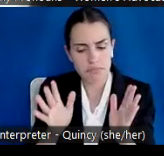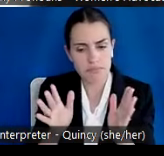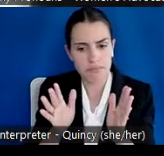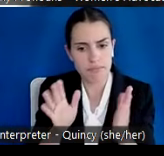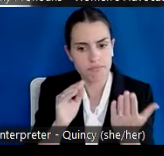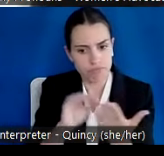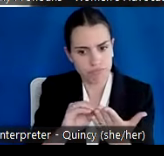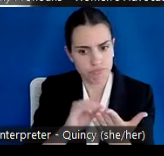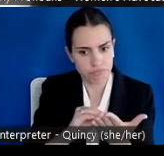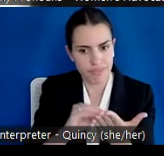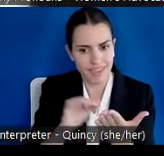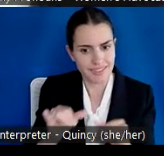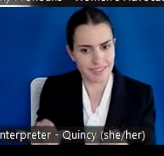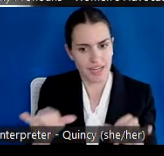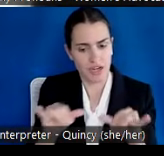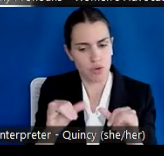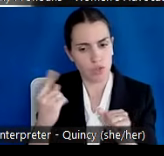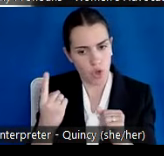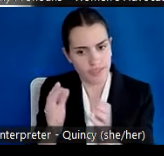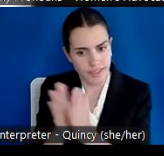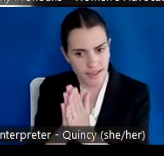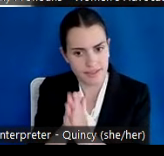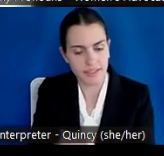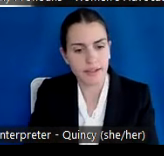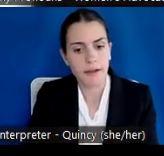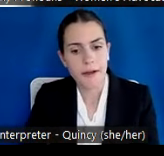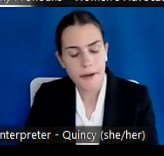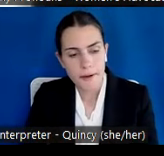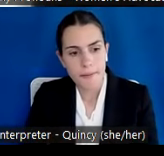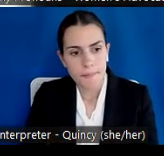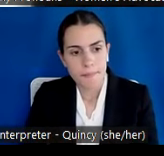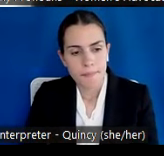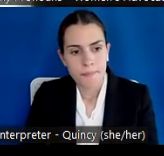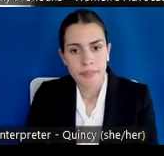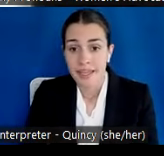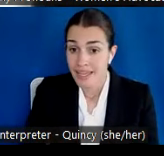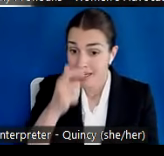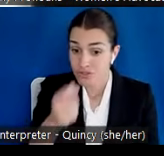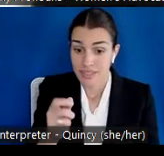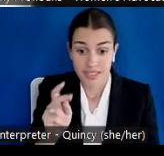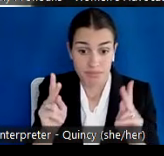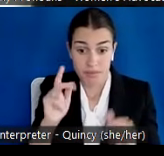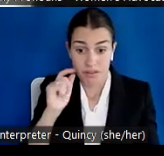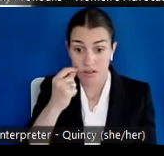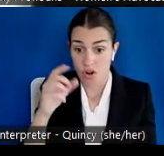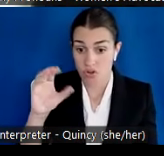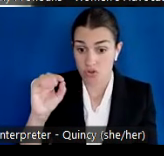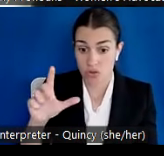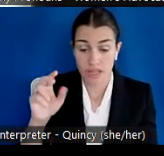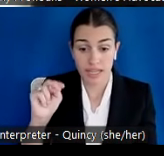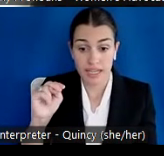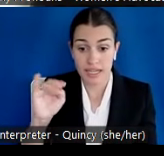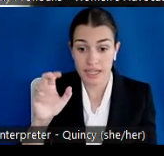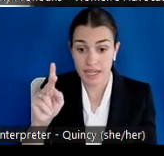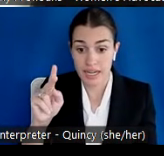kind of be the standard that we always ask. And it's interesting too, because people are really cool about that with like nicknames too. Like my full name